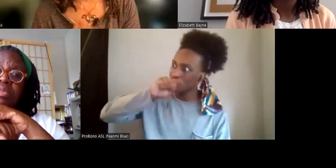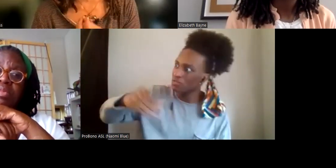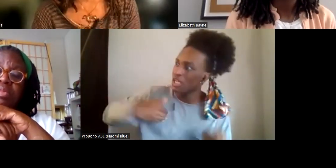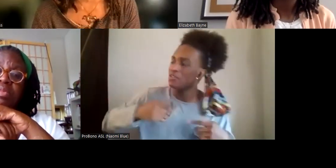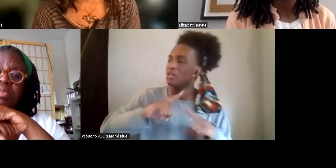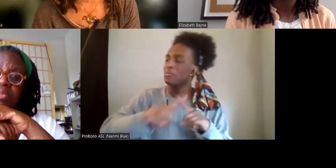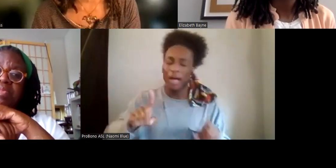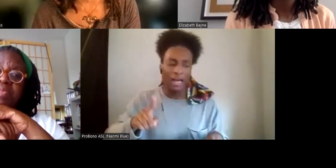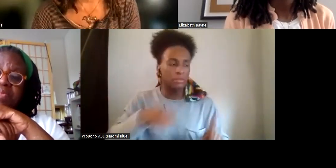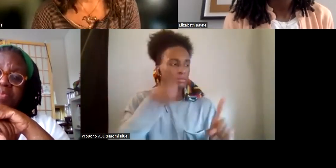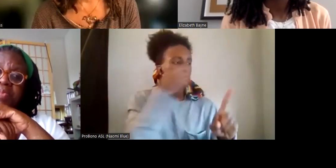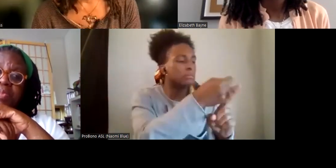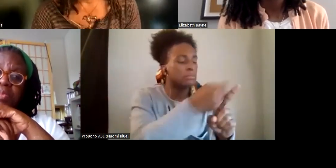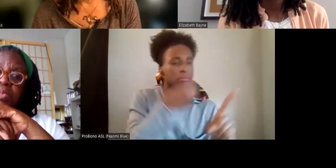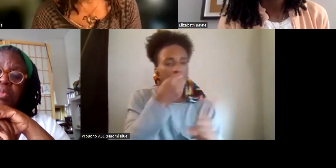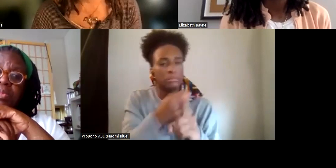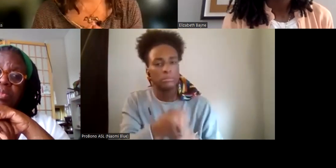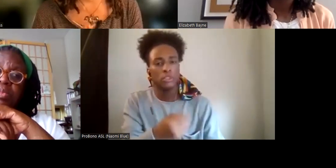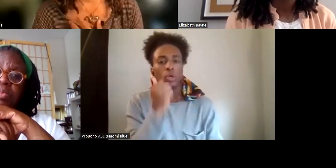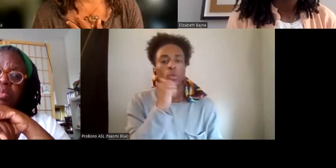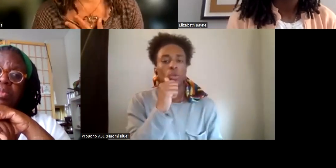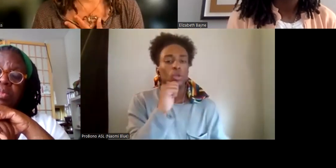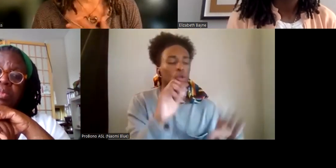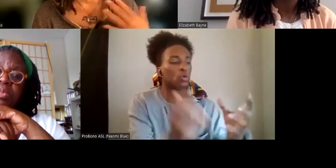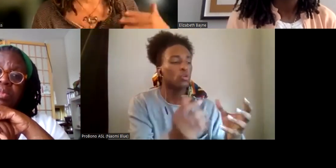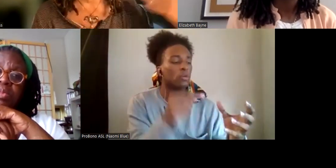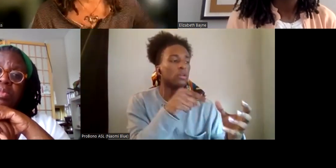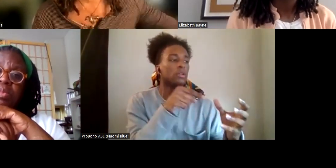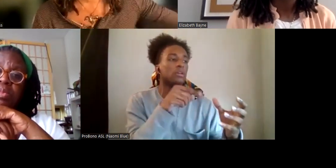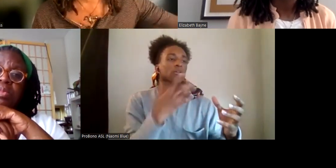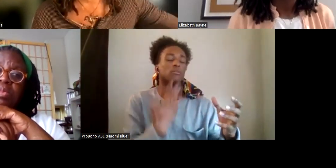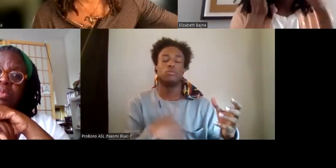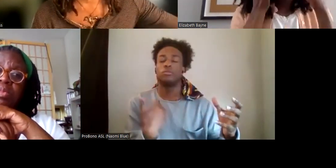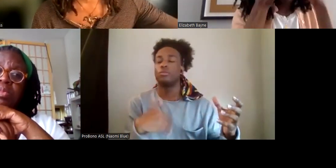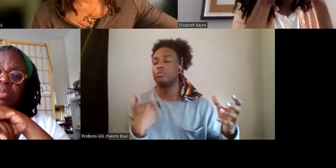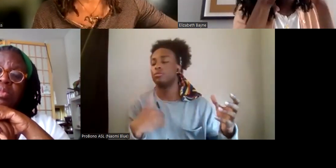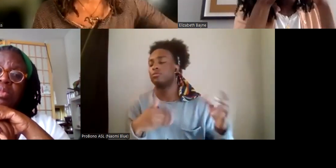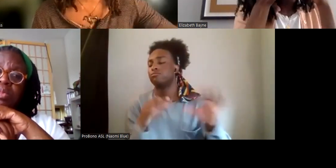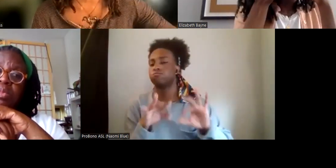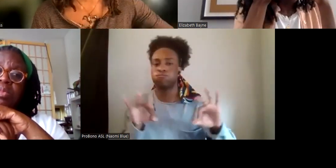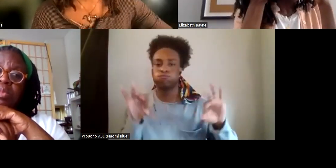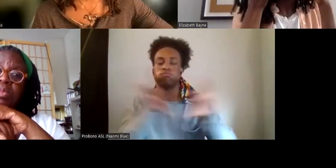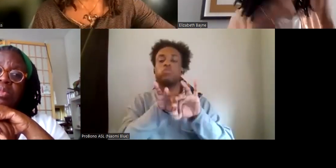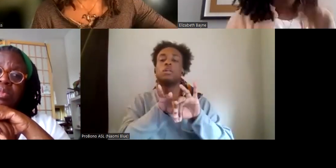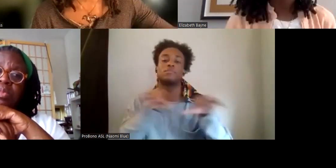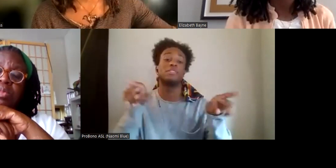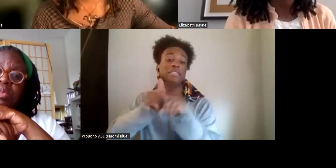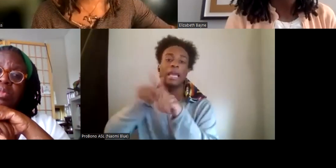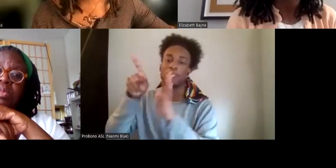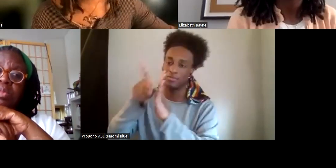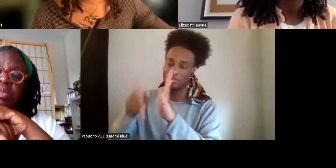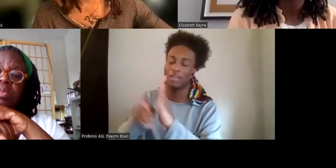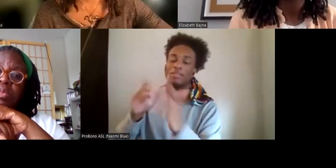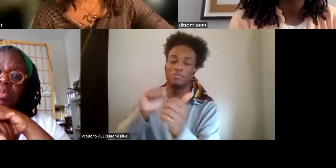2 points of view was as important to me as that policy change. I'm not